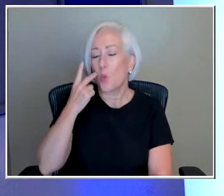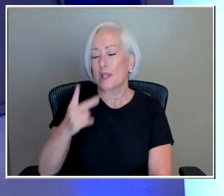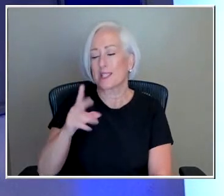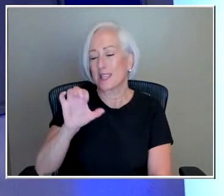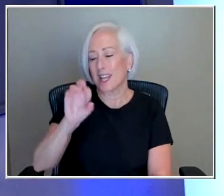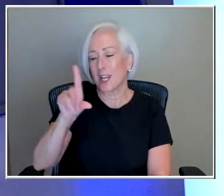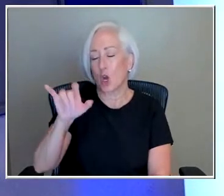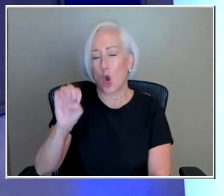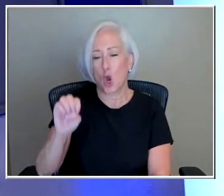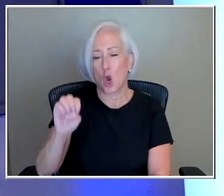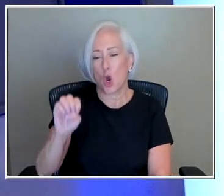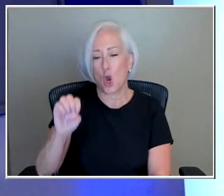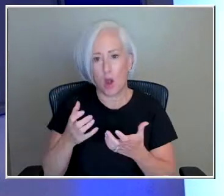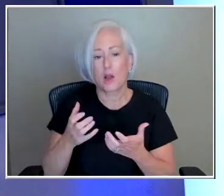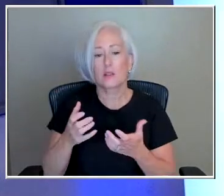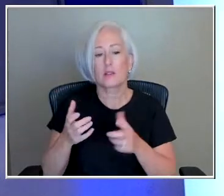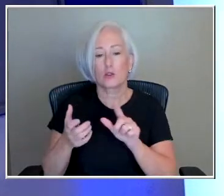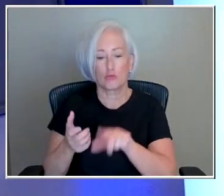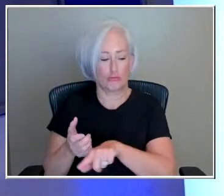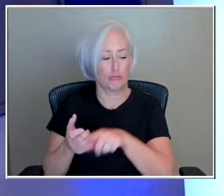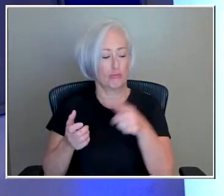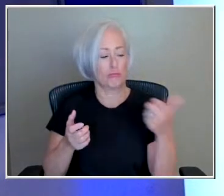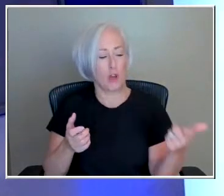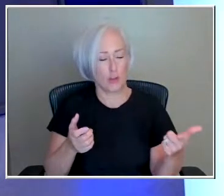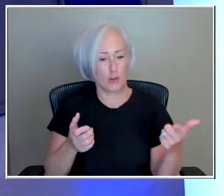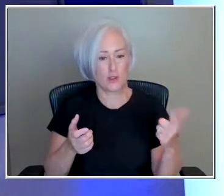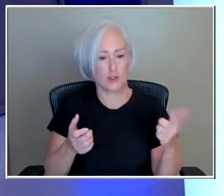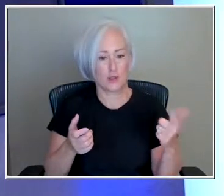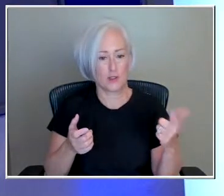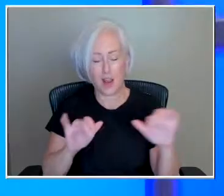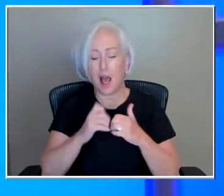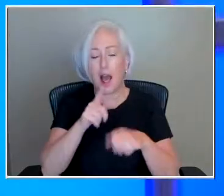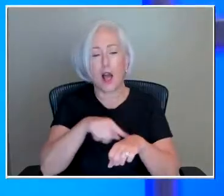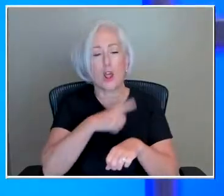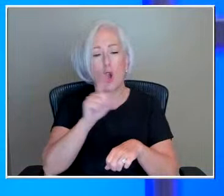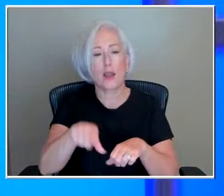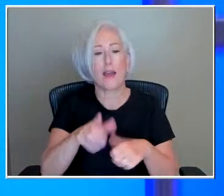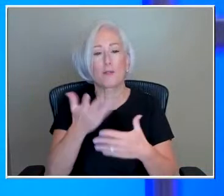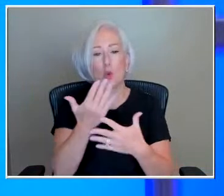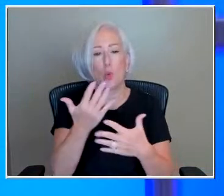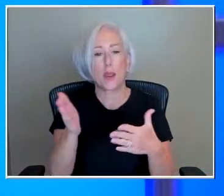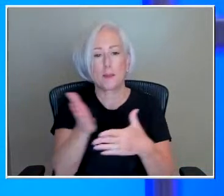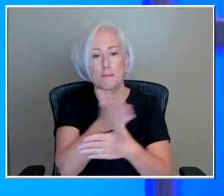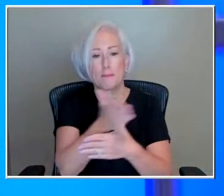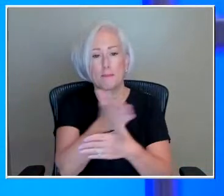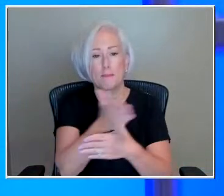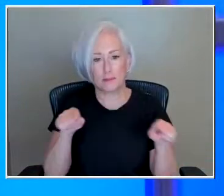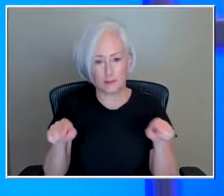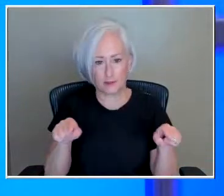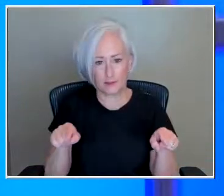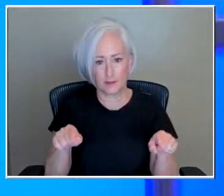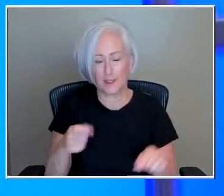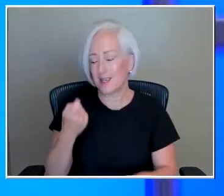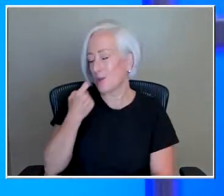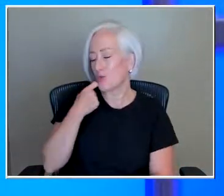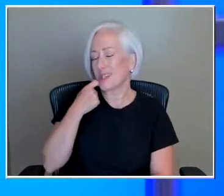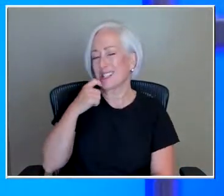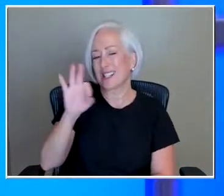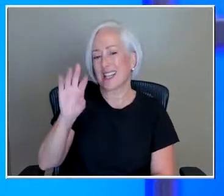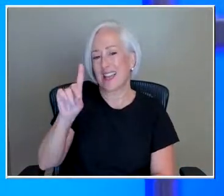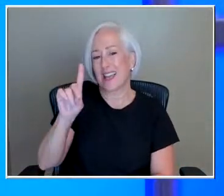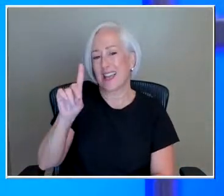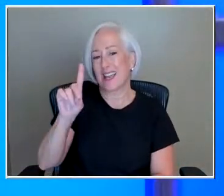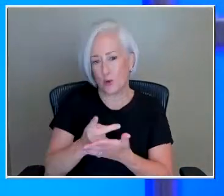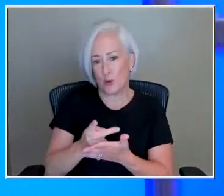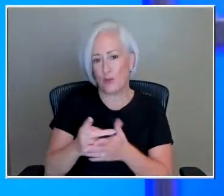like Carlene have to wait to get her other hand? Right. So that was recently FDA approved to treat both